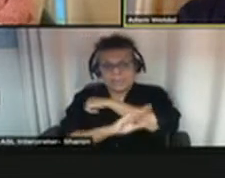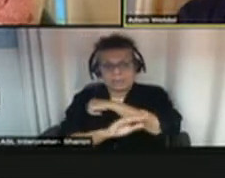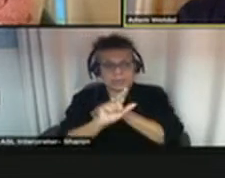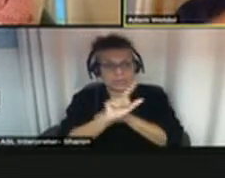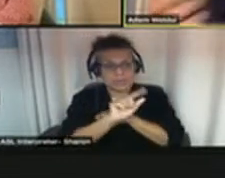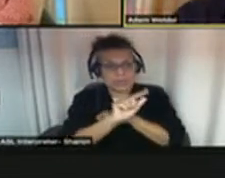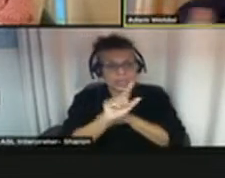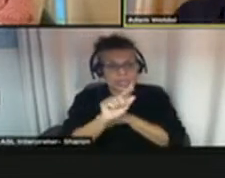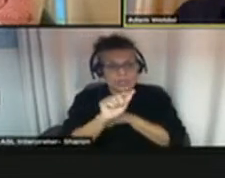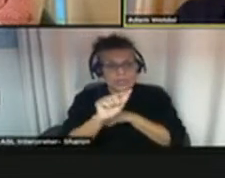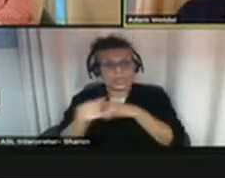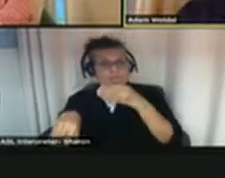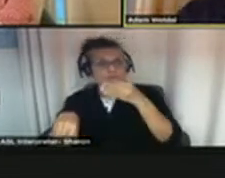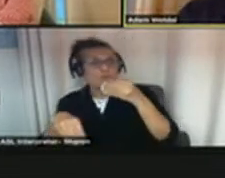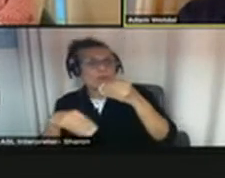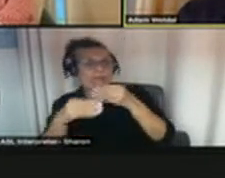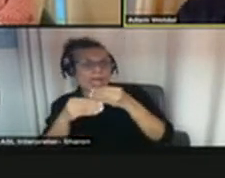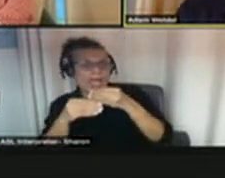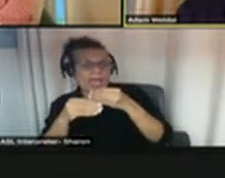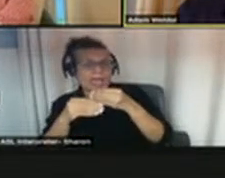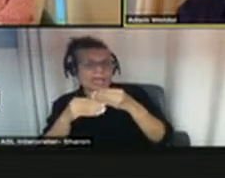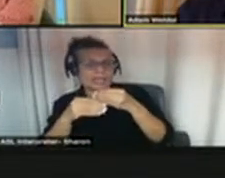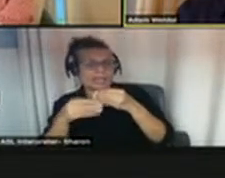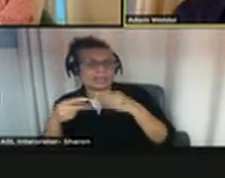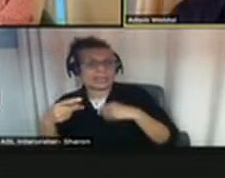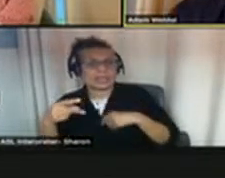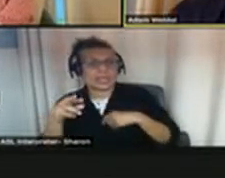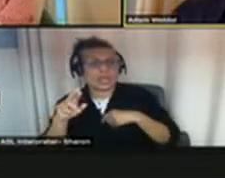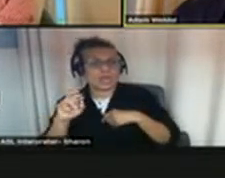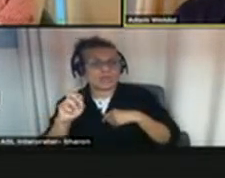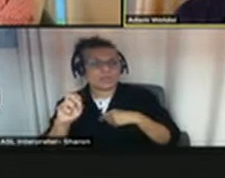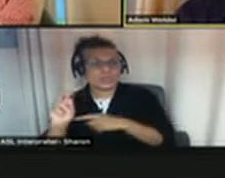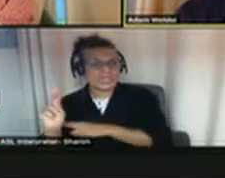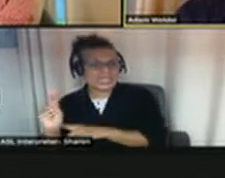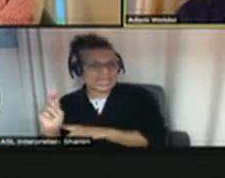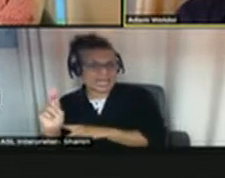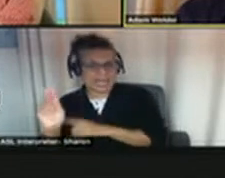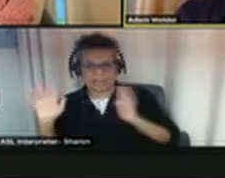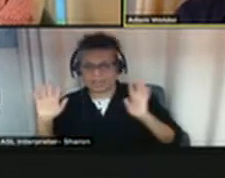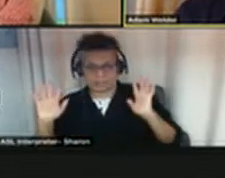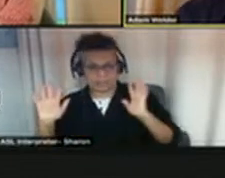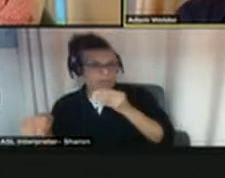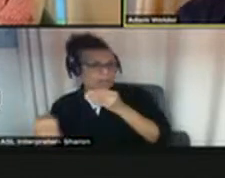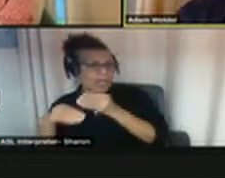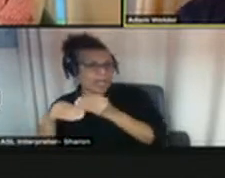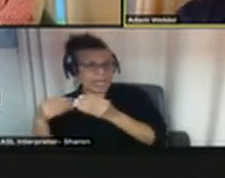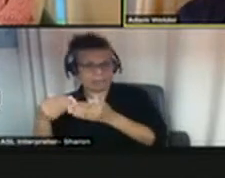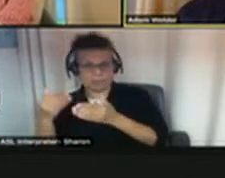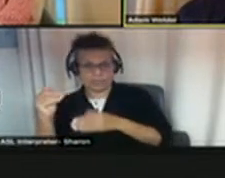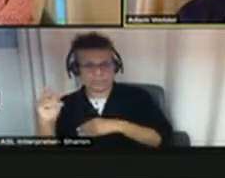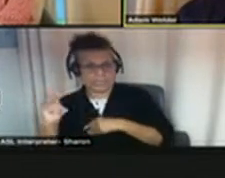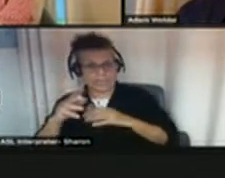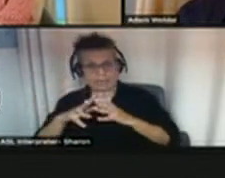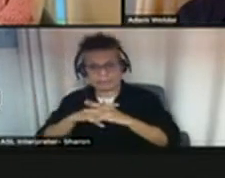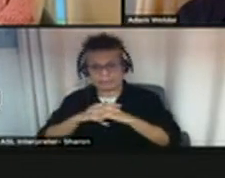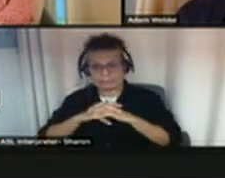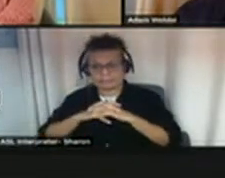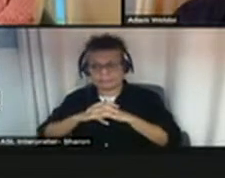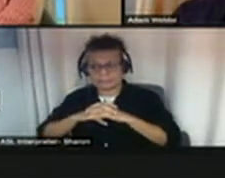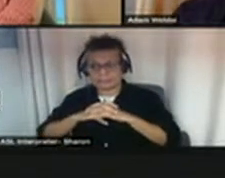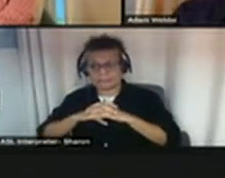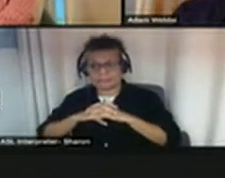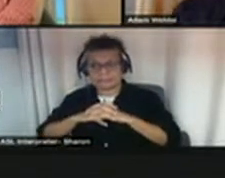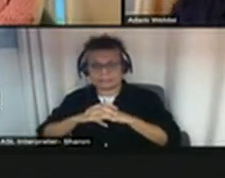to include pre-K rather than just as a recommendation. But I'll leave it at that. I support